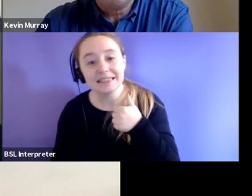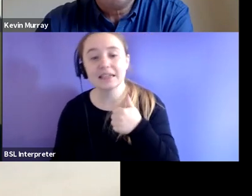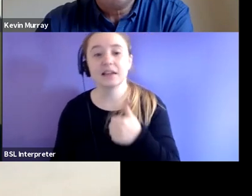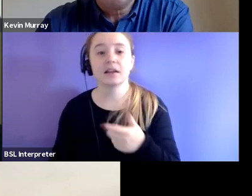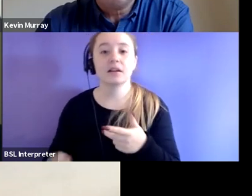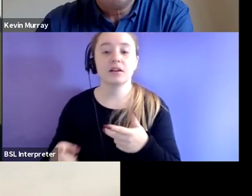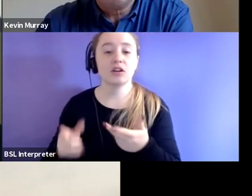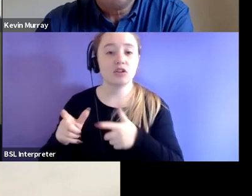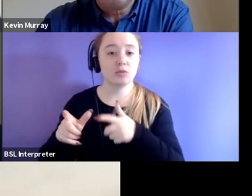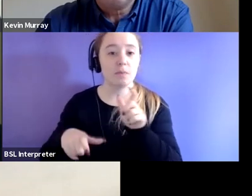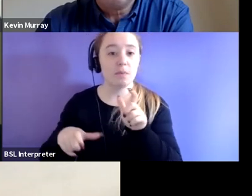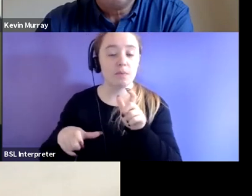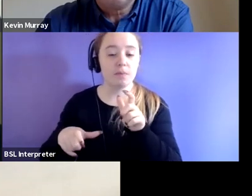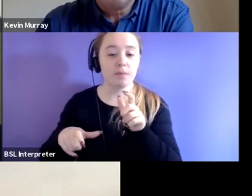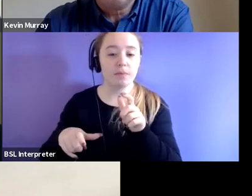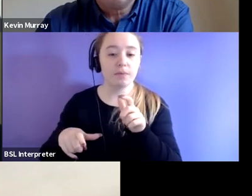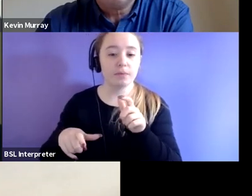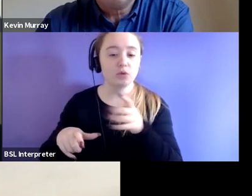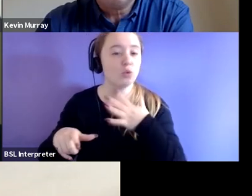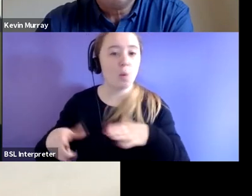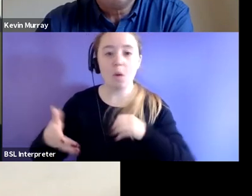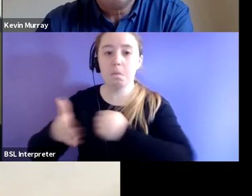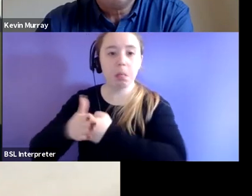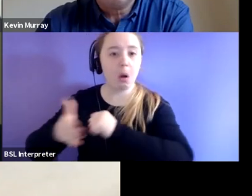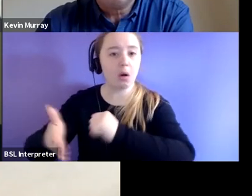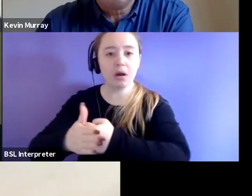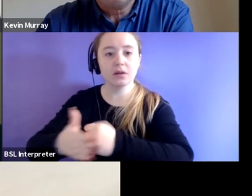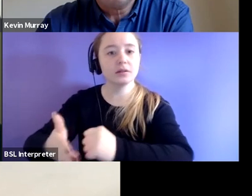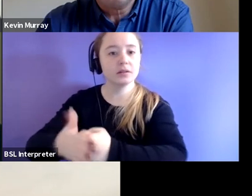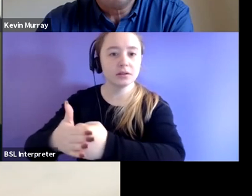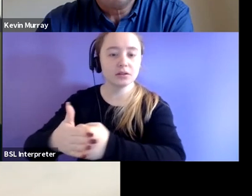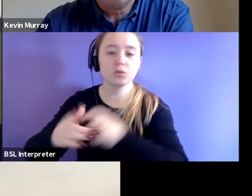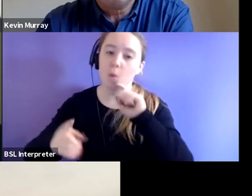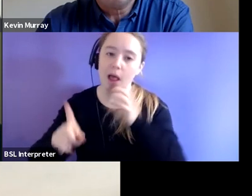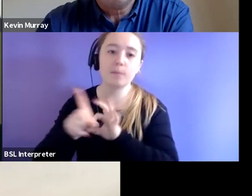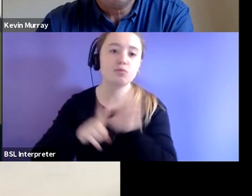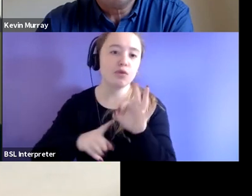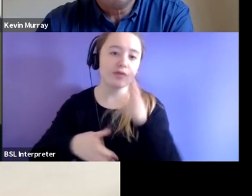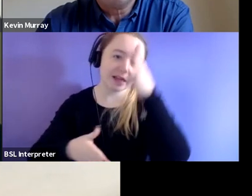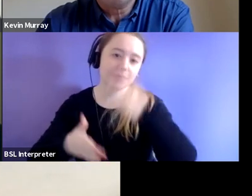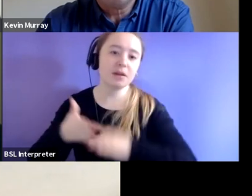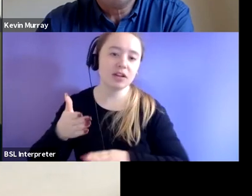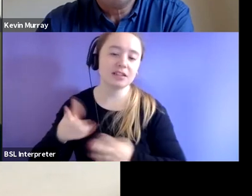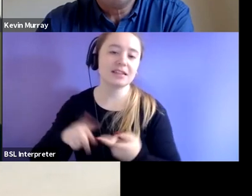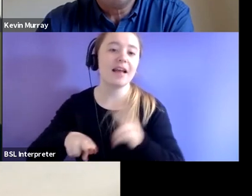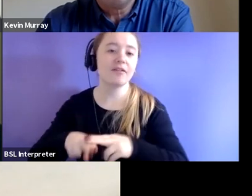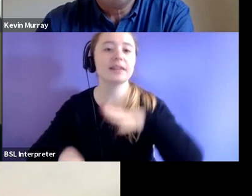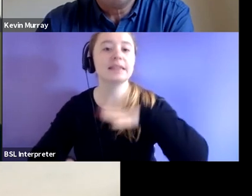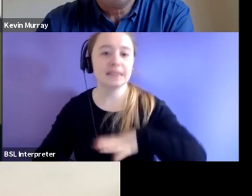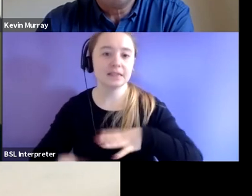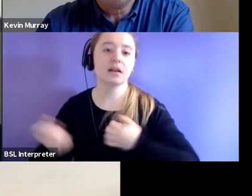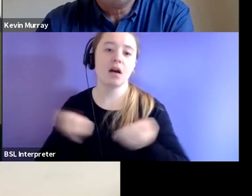get into a car to get there from blocking them up. So it will be improving that overall experience for those who do need a car.